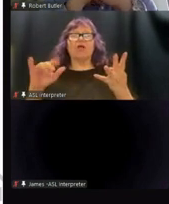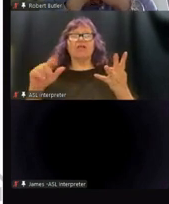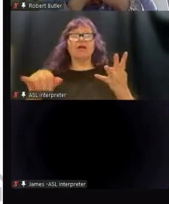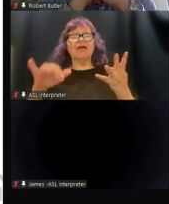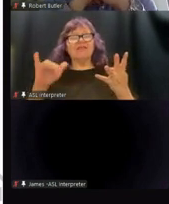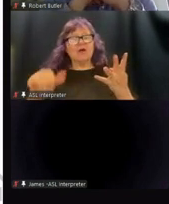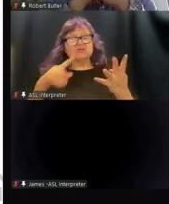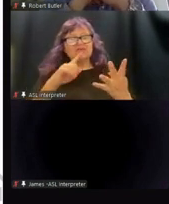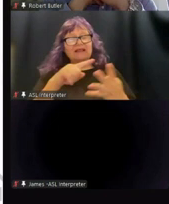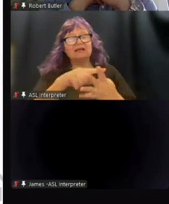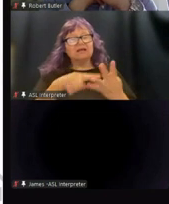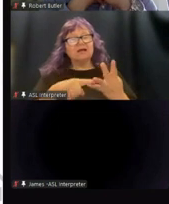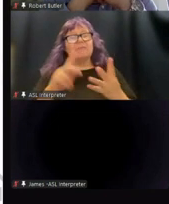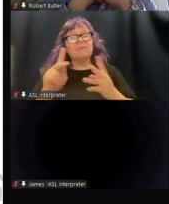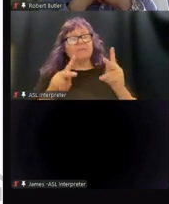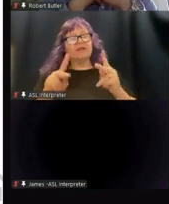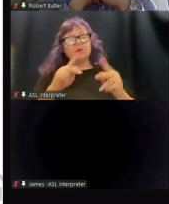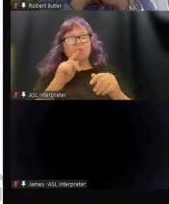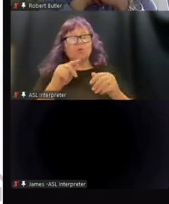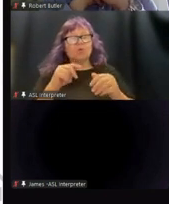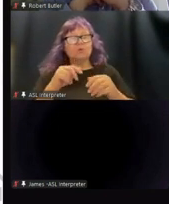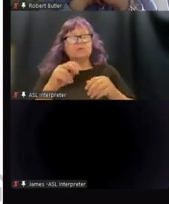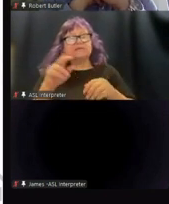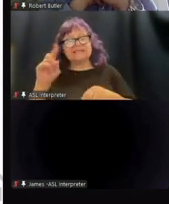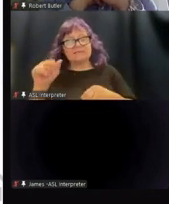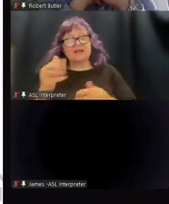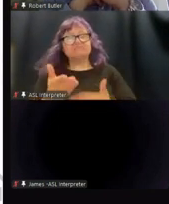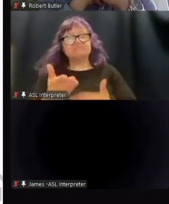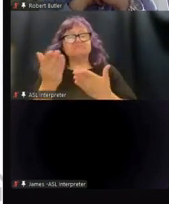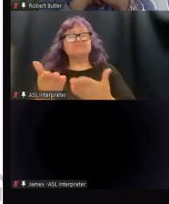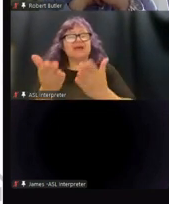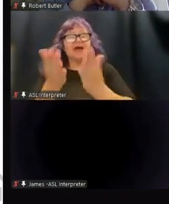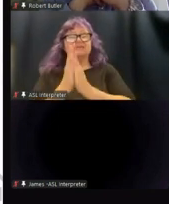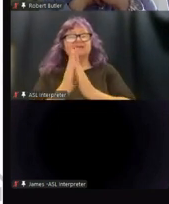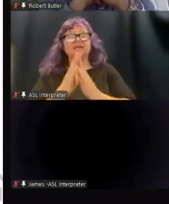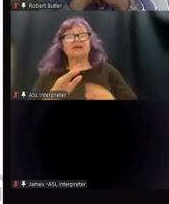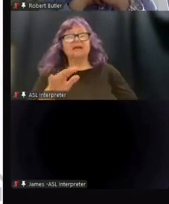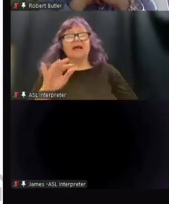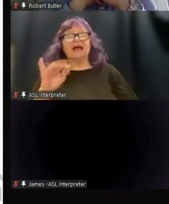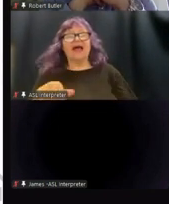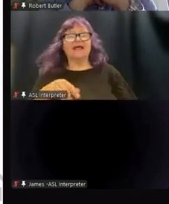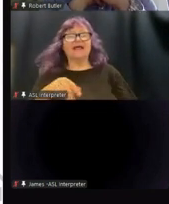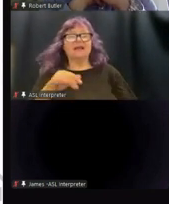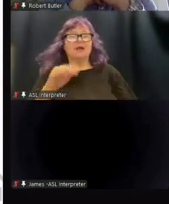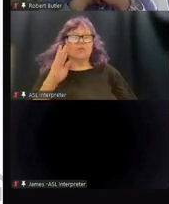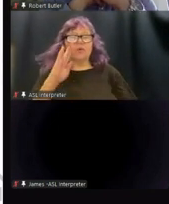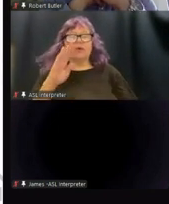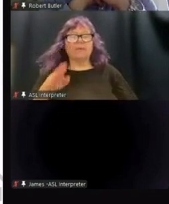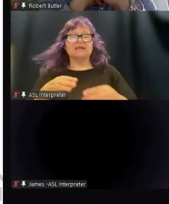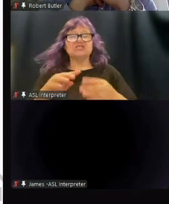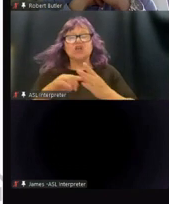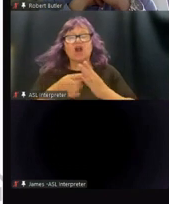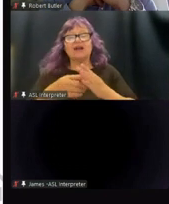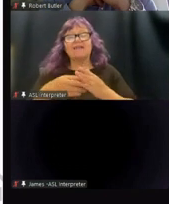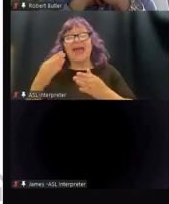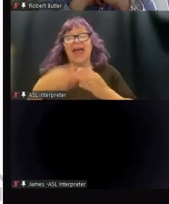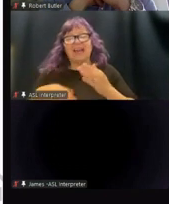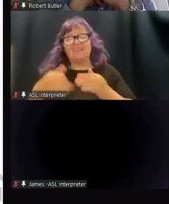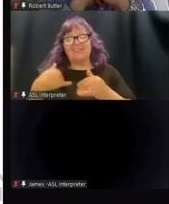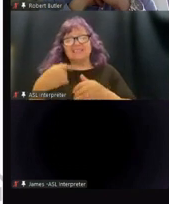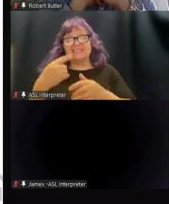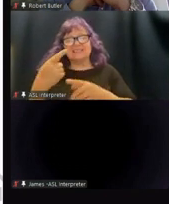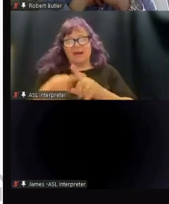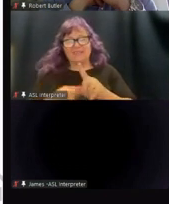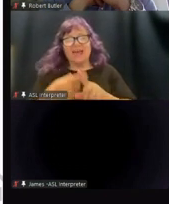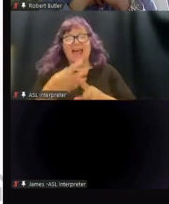disabilities. And construction activities are about to start at the end of this month. In addition